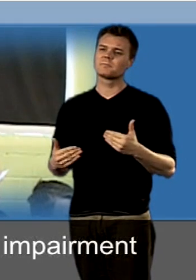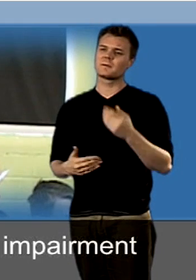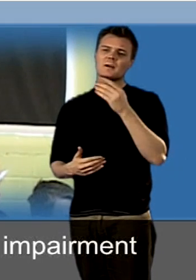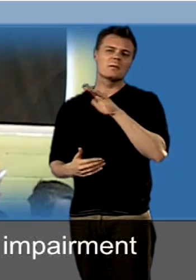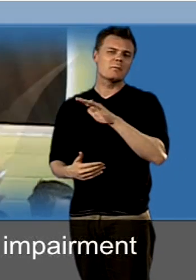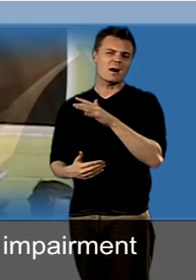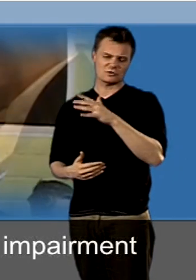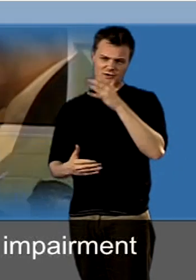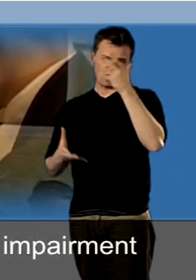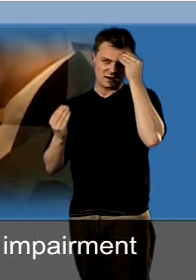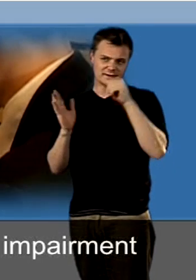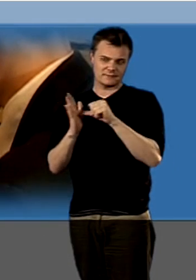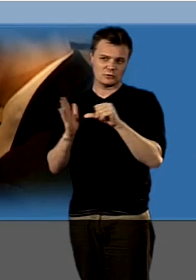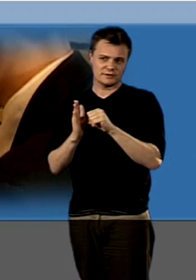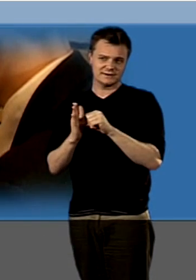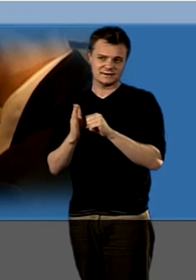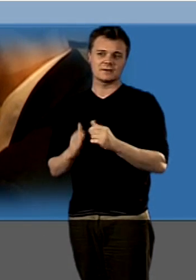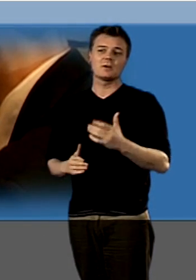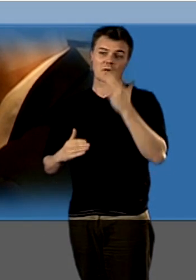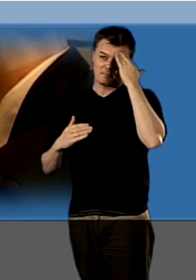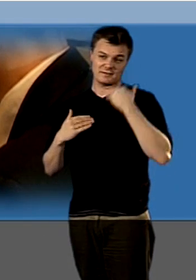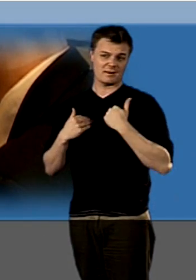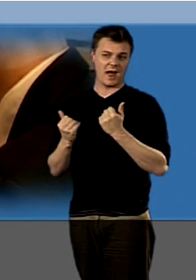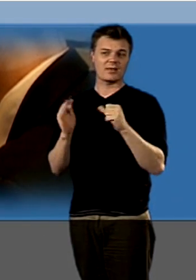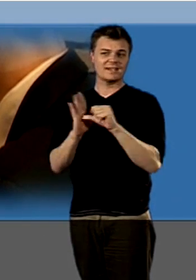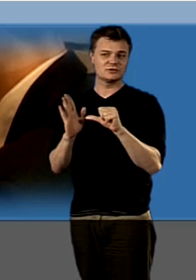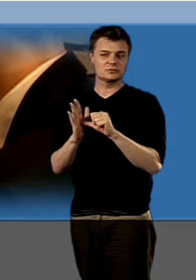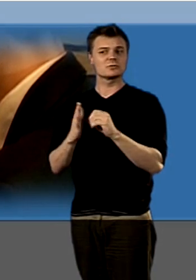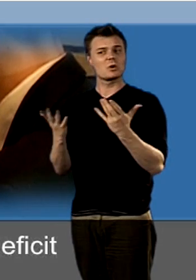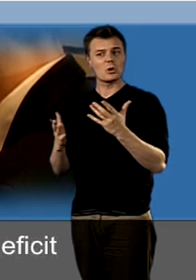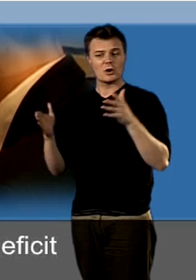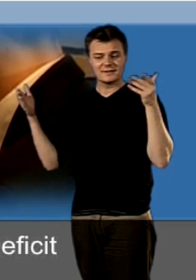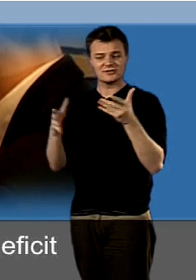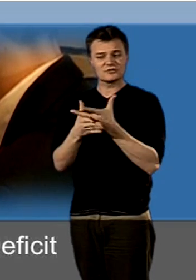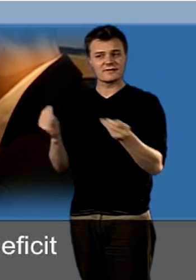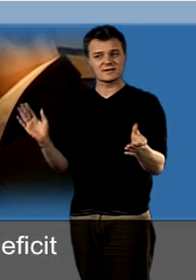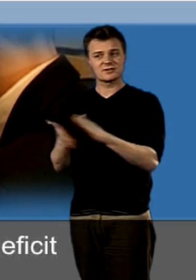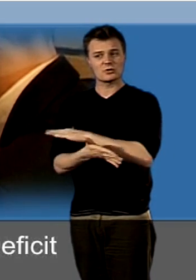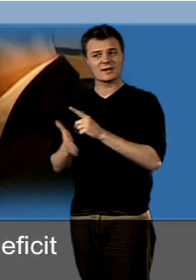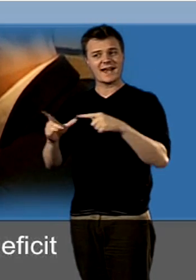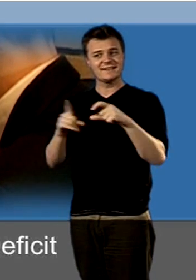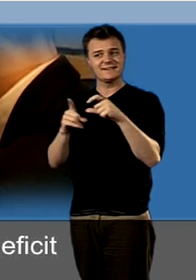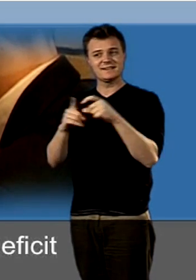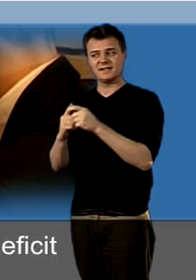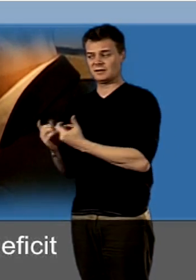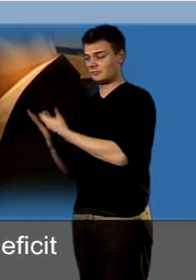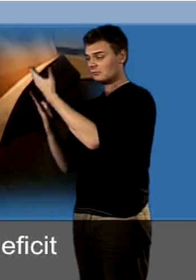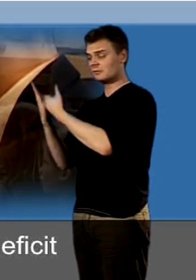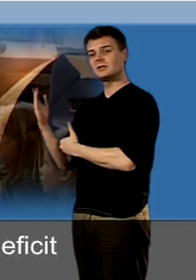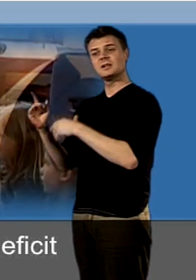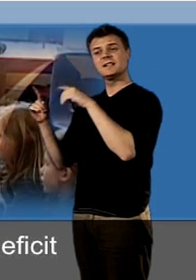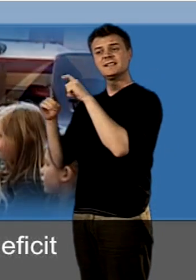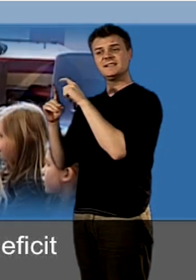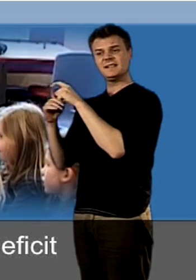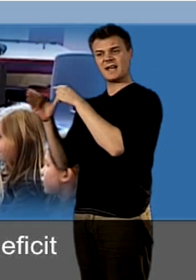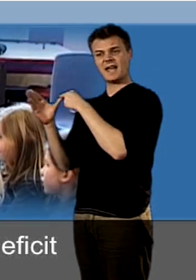underlying impairment or condition such as autism, moderate learning difficulties, mental health issues or attention deficit disorder.